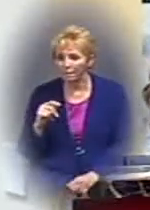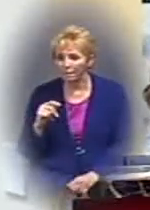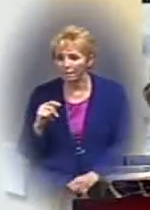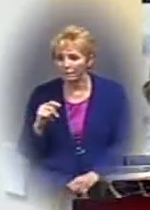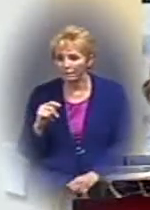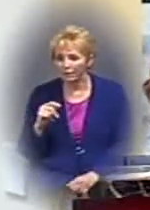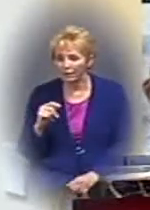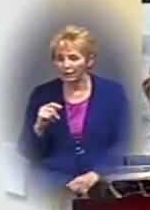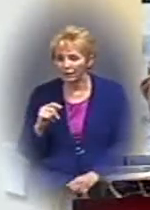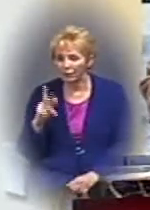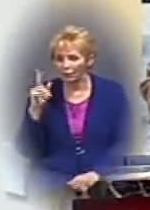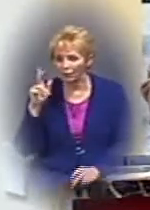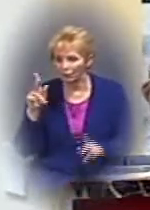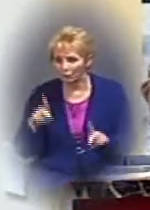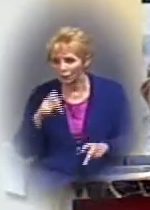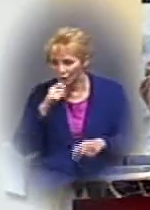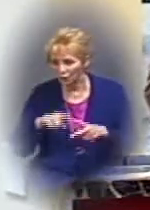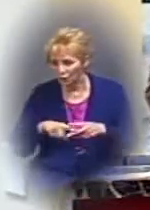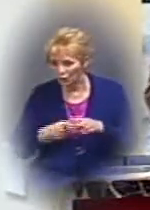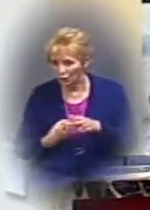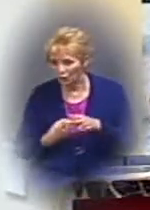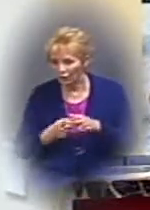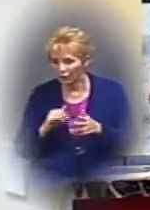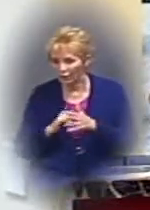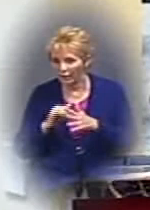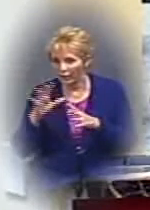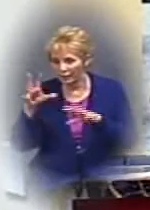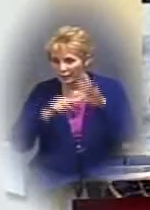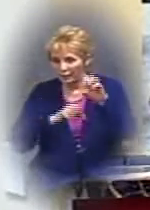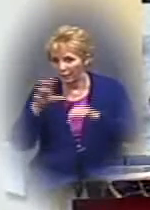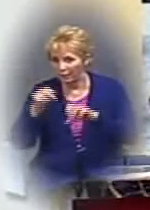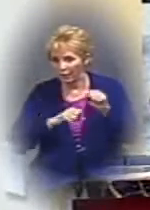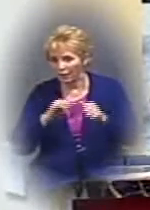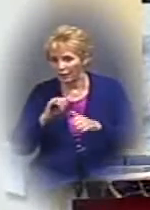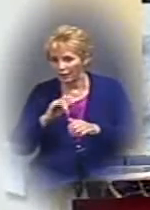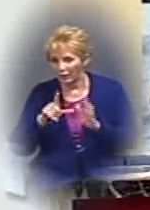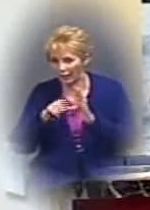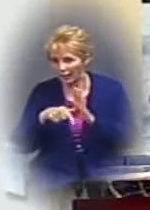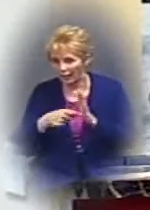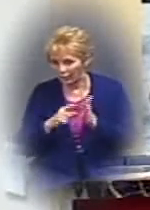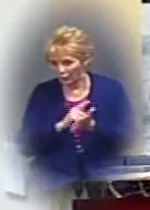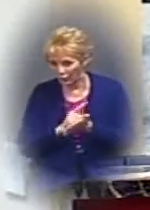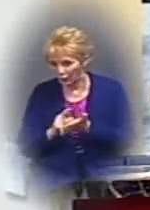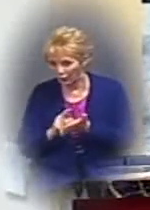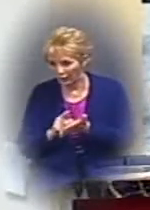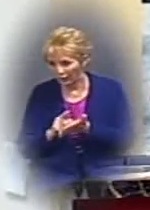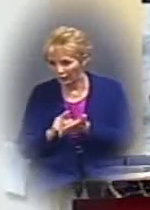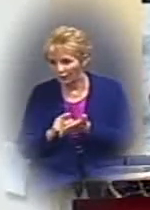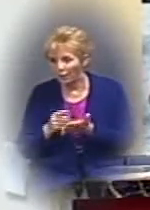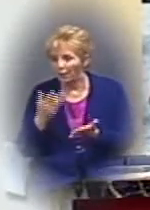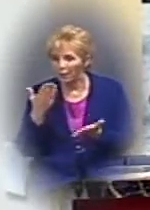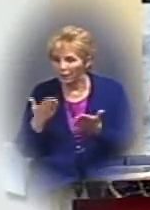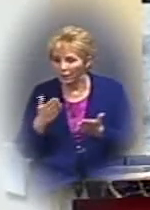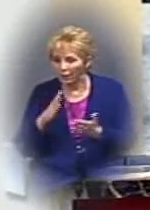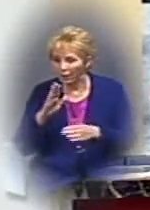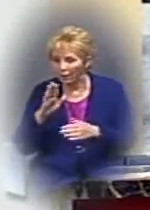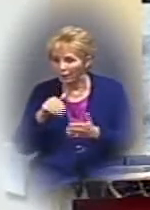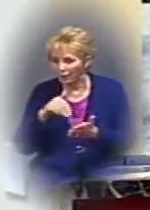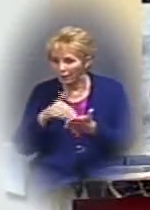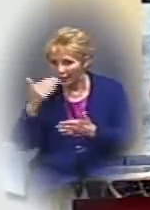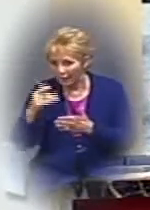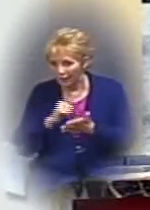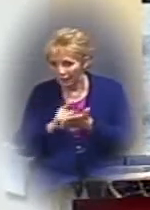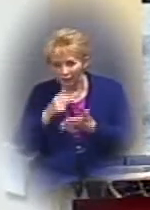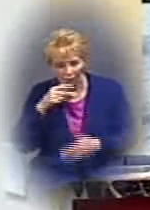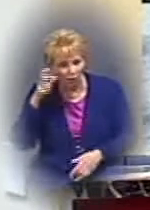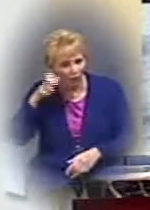The contractor is supposed to be starting the demolition of that tank later this week, if at the latest, probably the middle of next week. I haven't